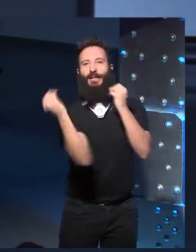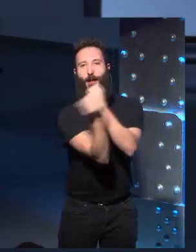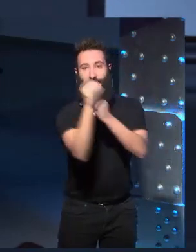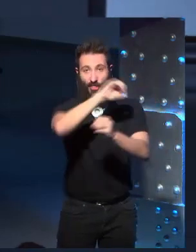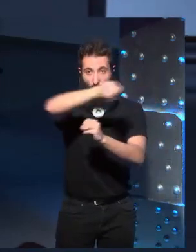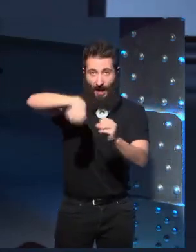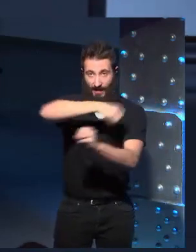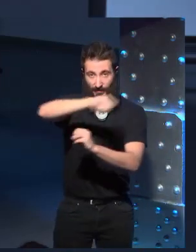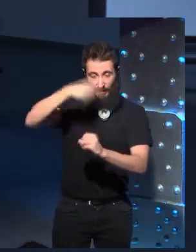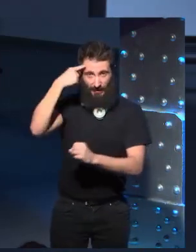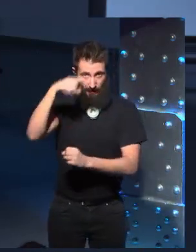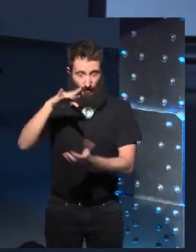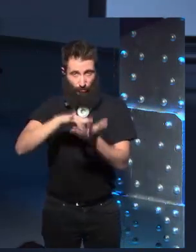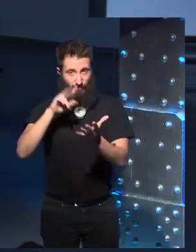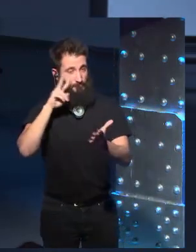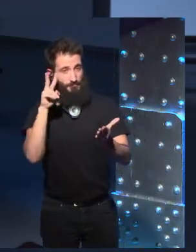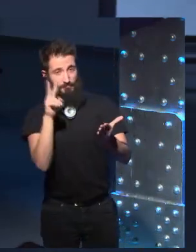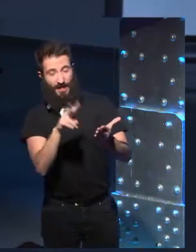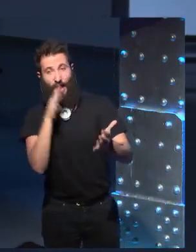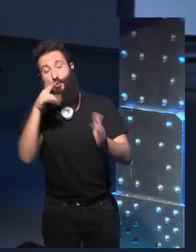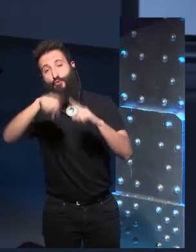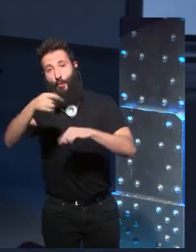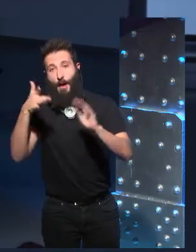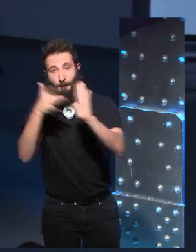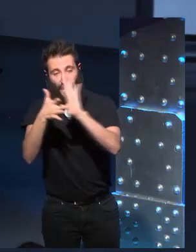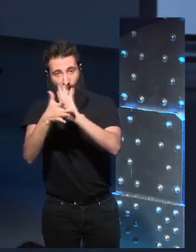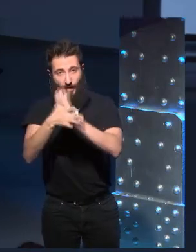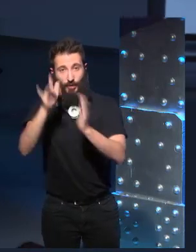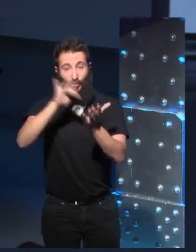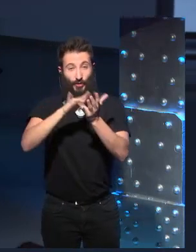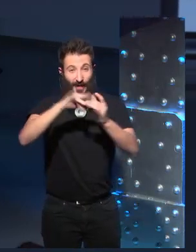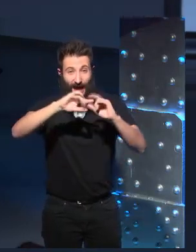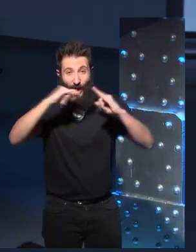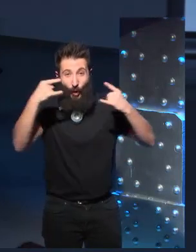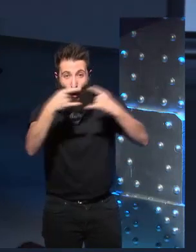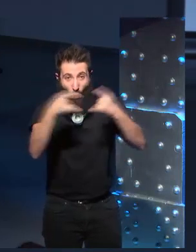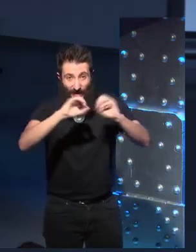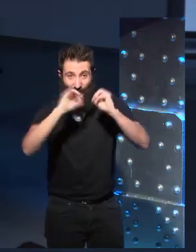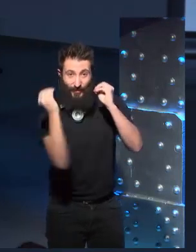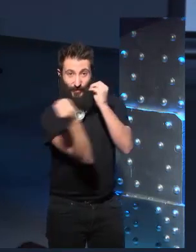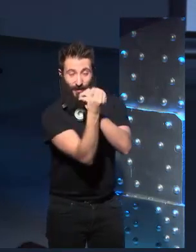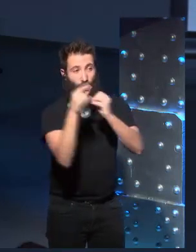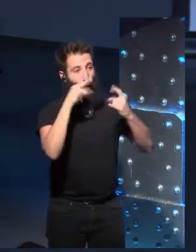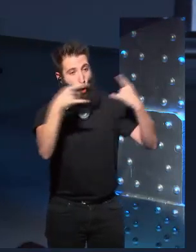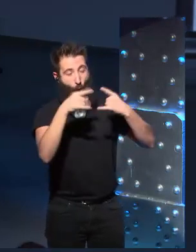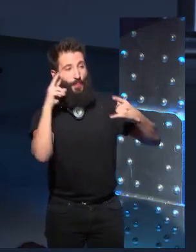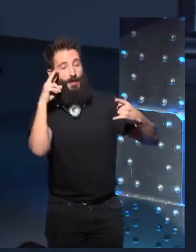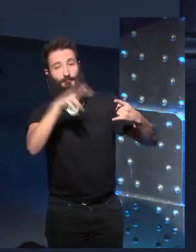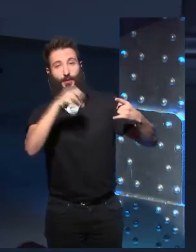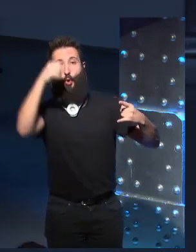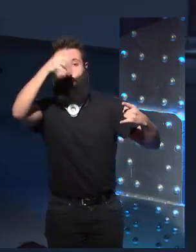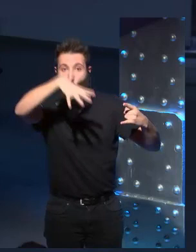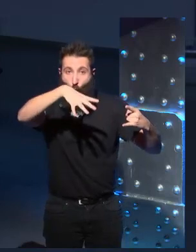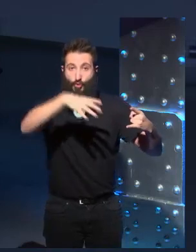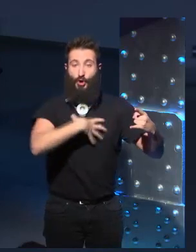gravitational waves, I may explain that later, and we saw them through light, and we saw that when they collide, they do create the gold that is now in